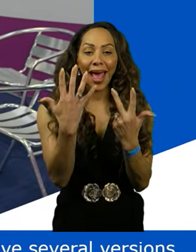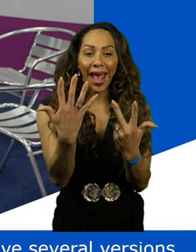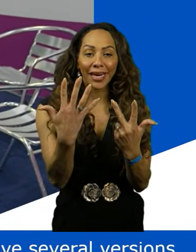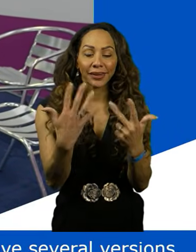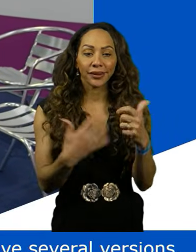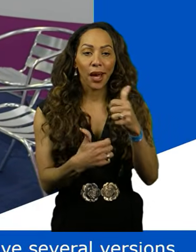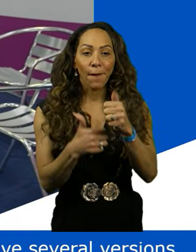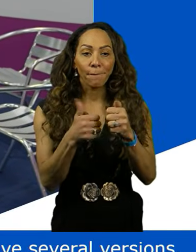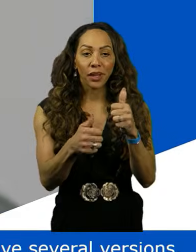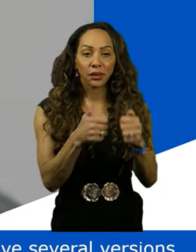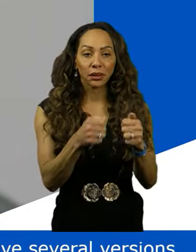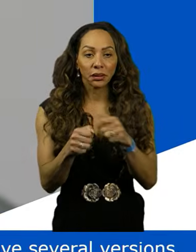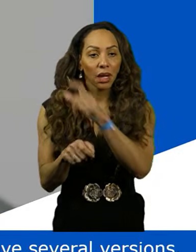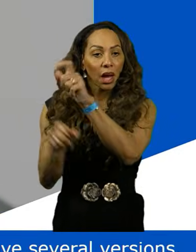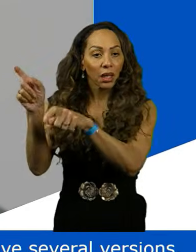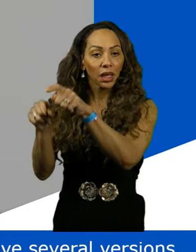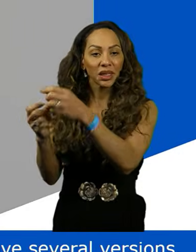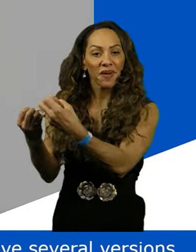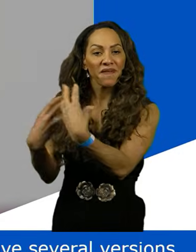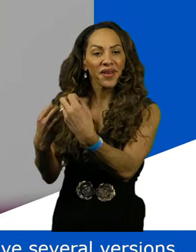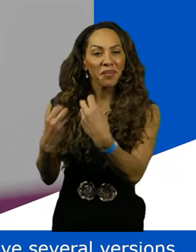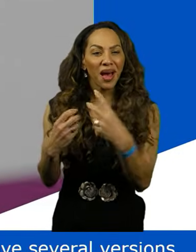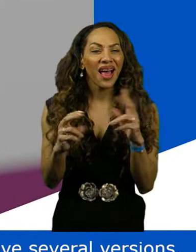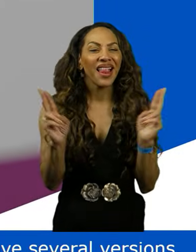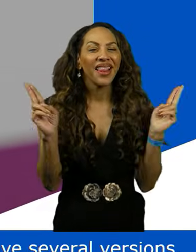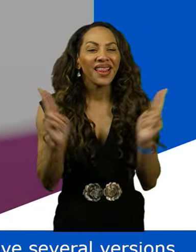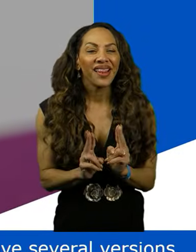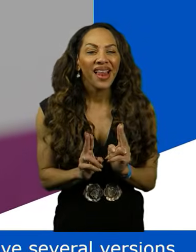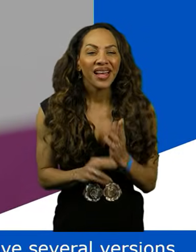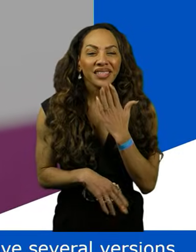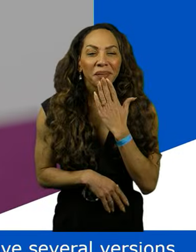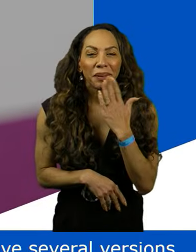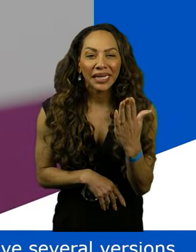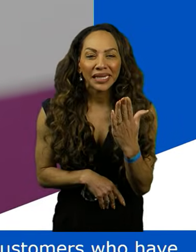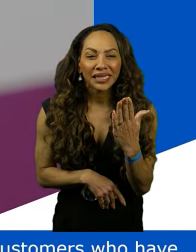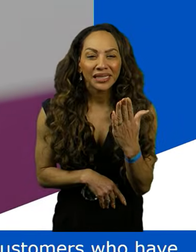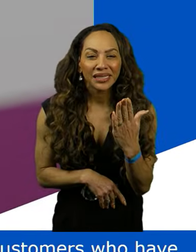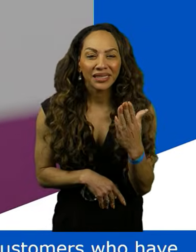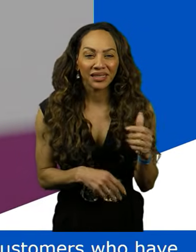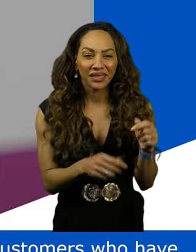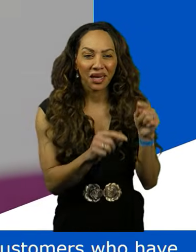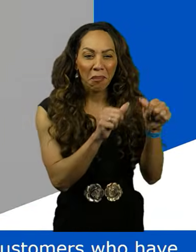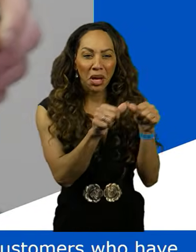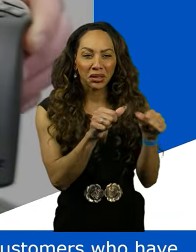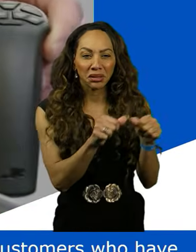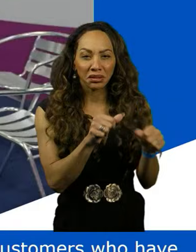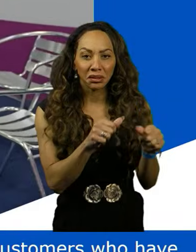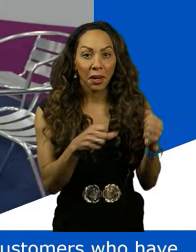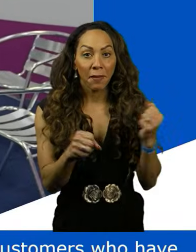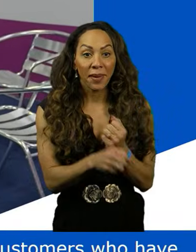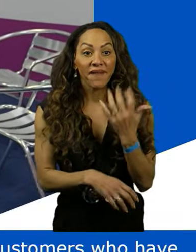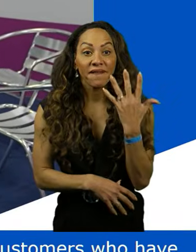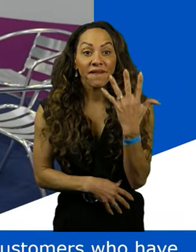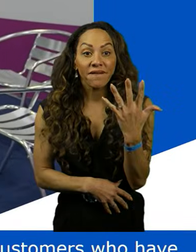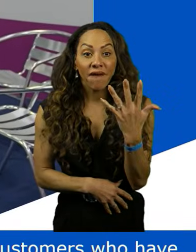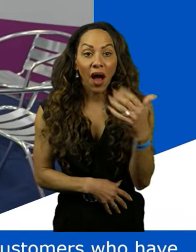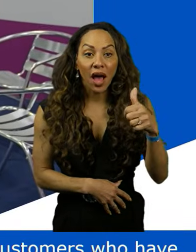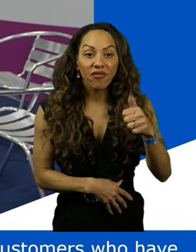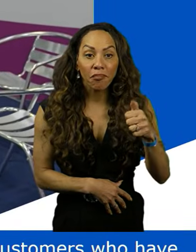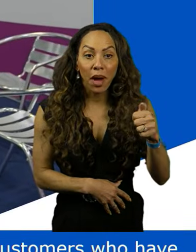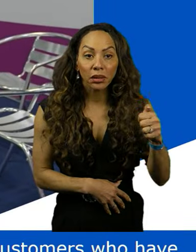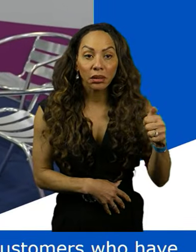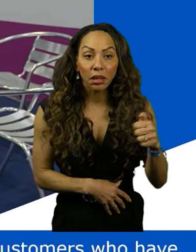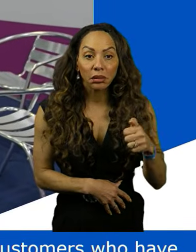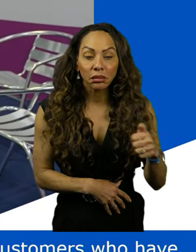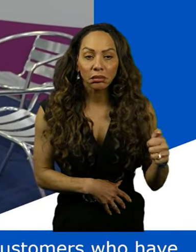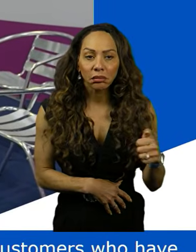feedback from customers to have less functions on the knob. We made the 5-button version, and then